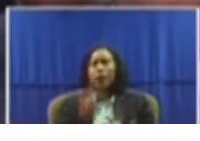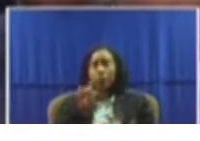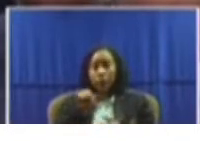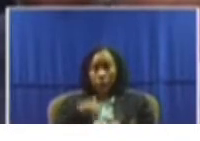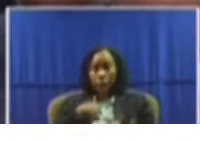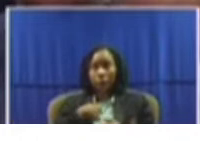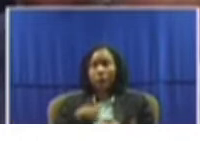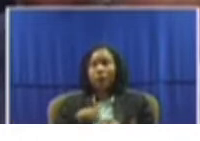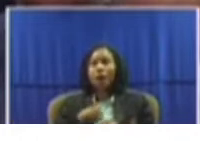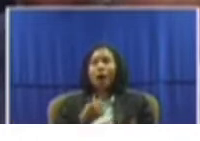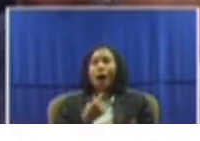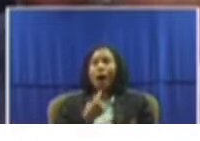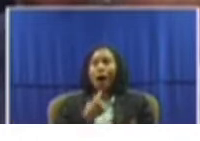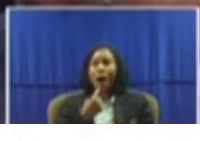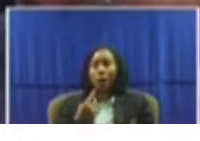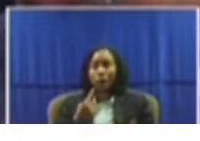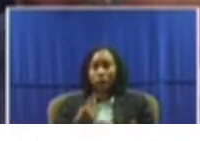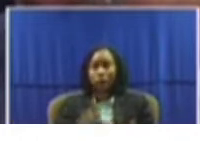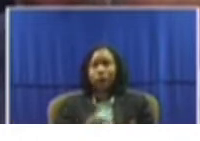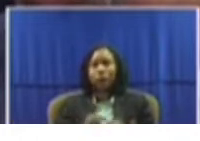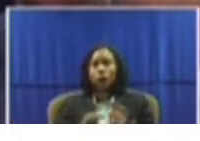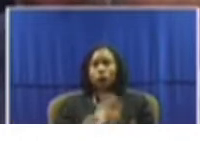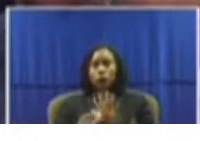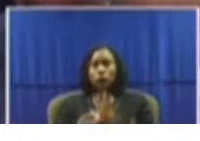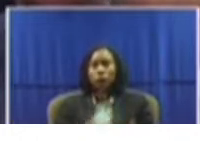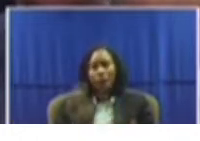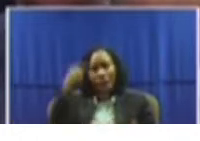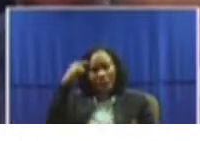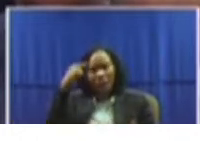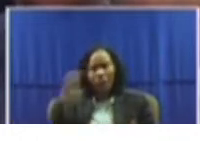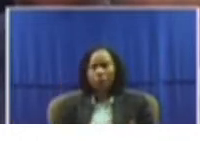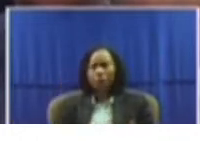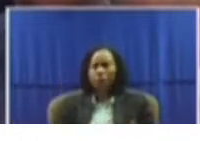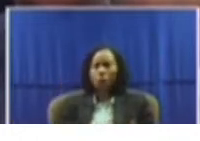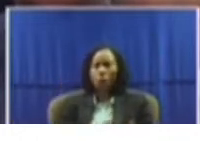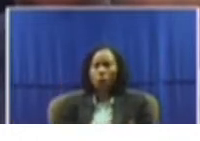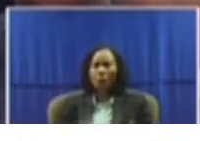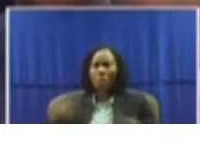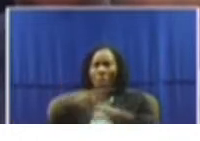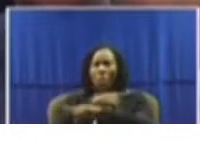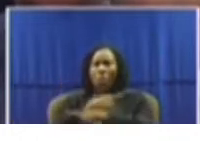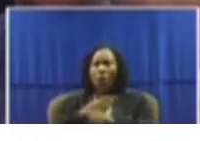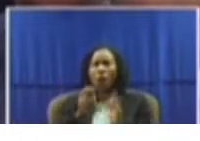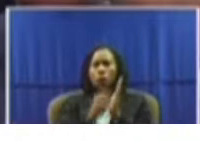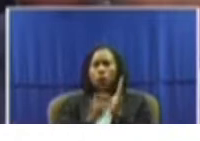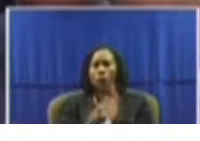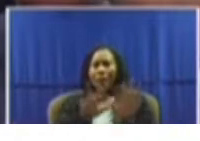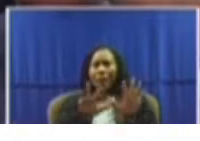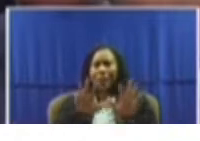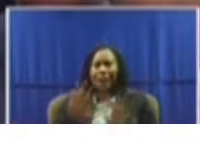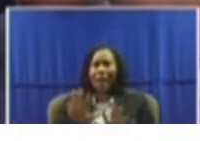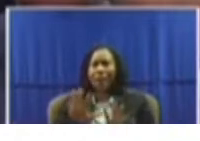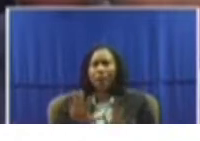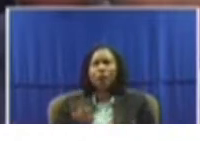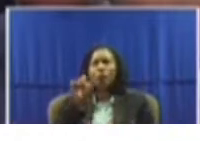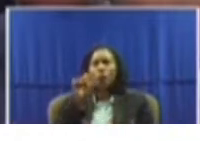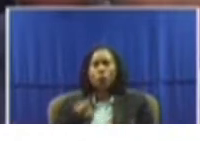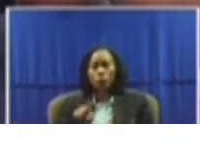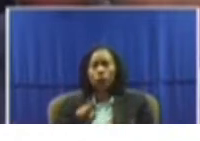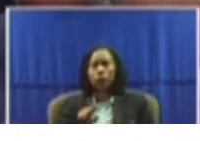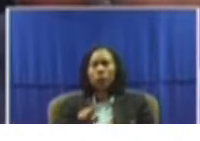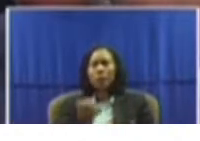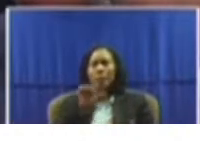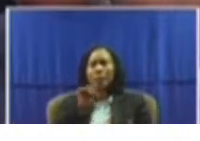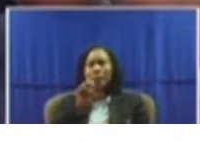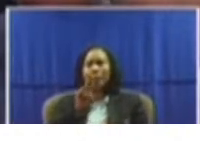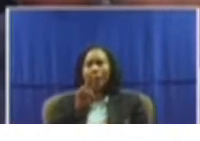my response was. I said, I think you have a complete misrepresentation of Rule 89 and what the sub judice rule is.